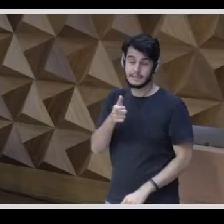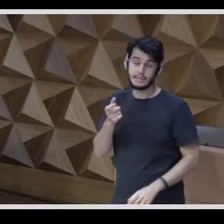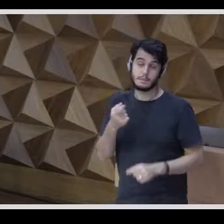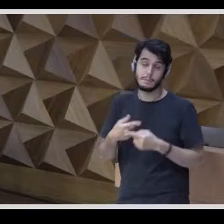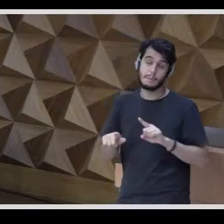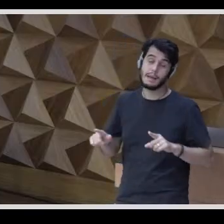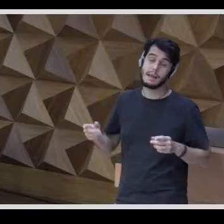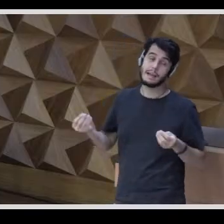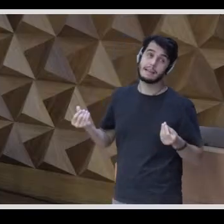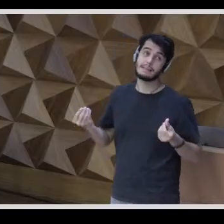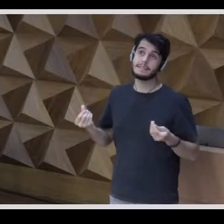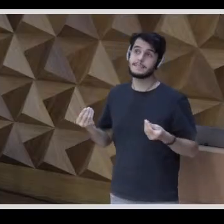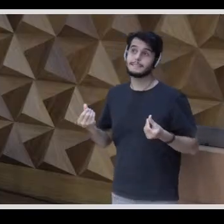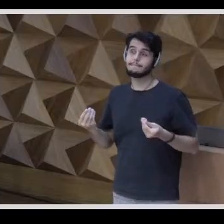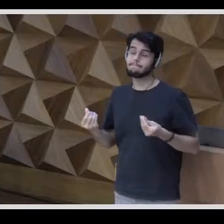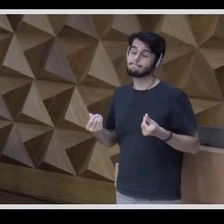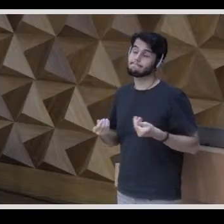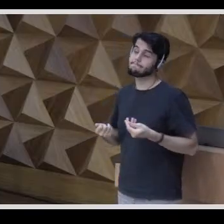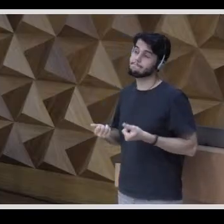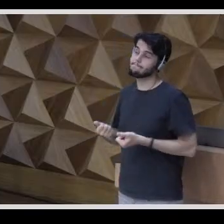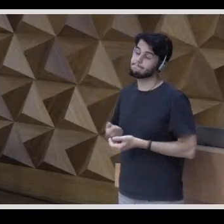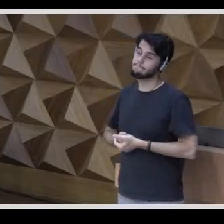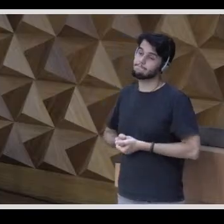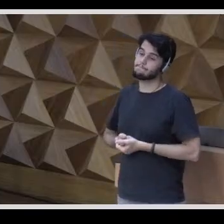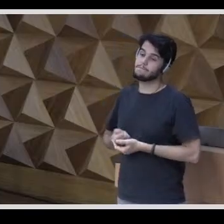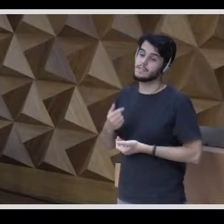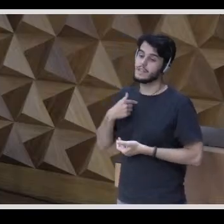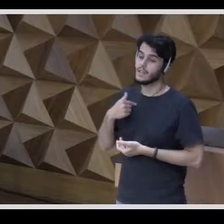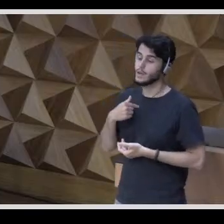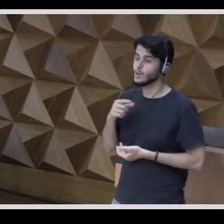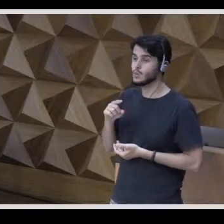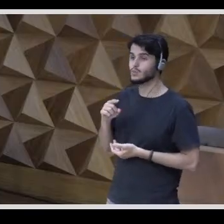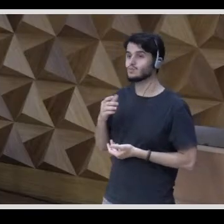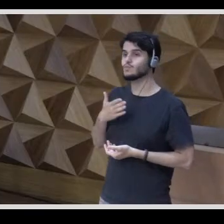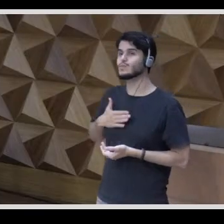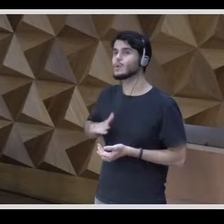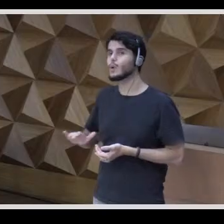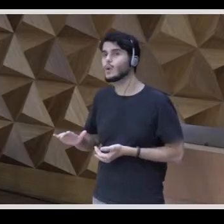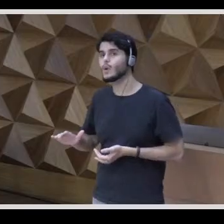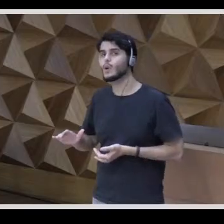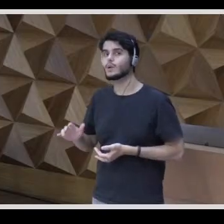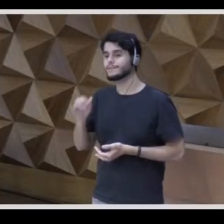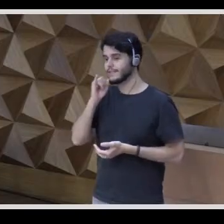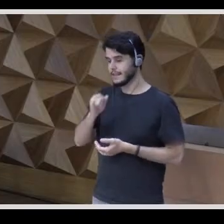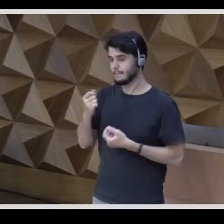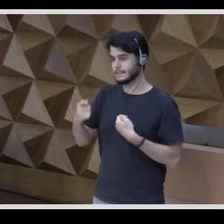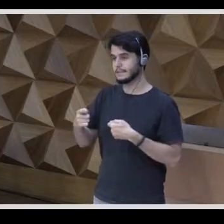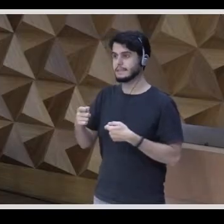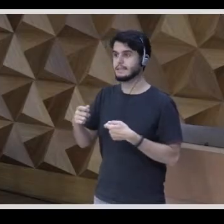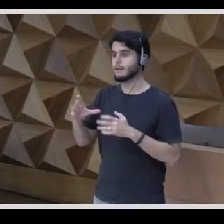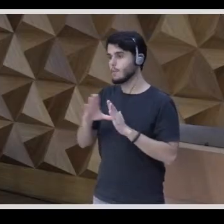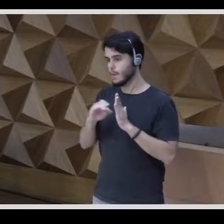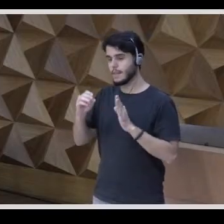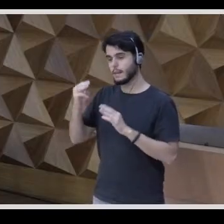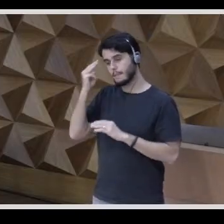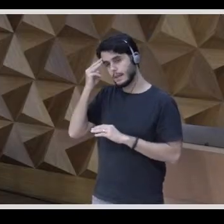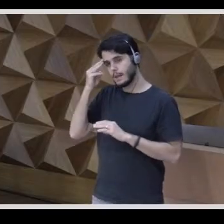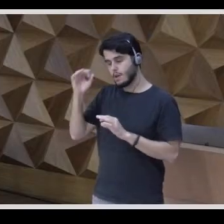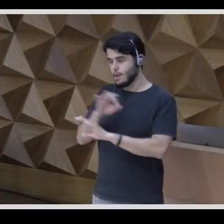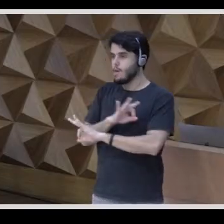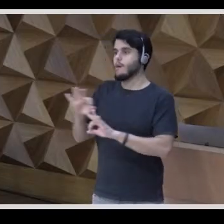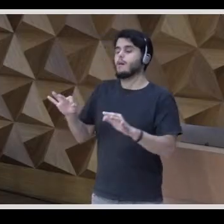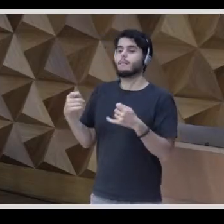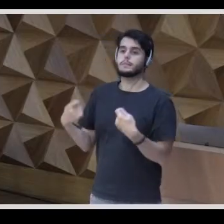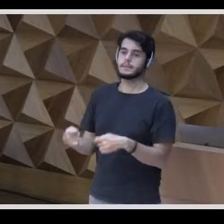like to say you don't need to have a good mental model, but I think ultimately you reach a point where you can't have a mental model of everything that's going on. But